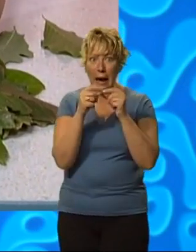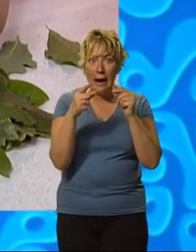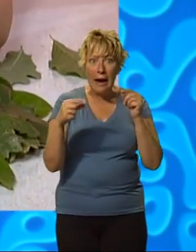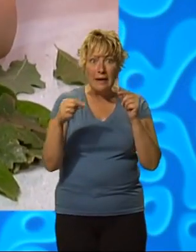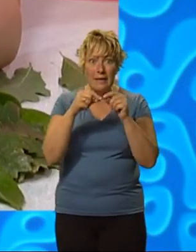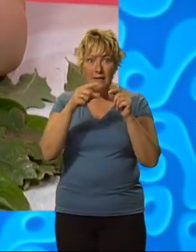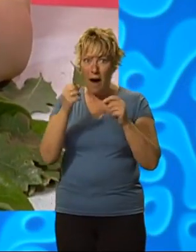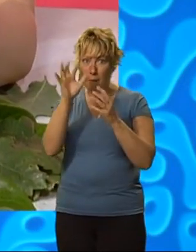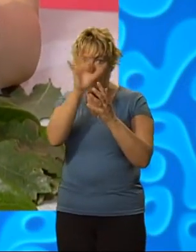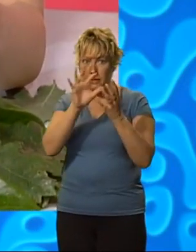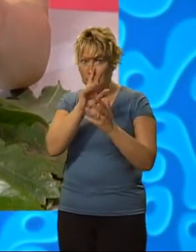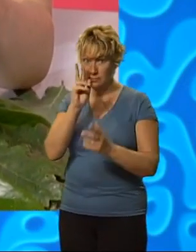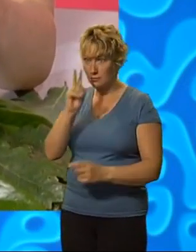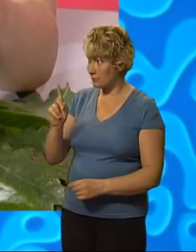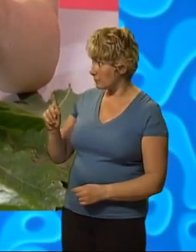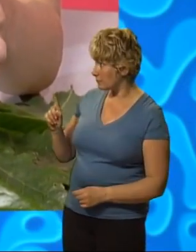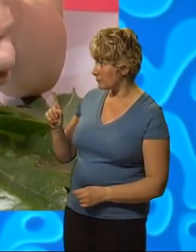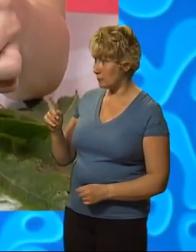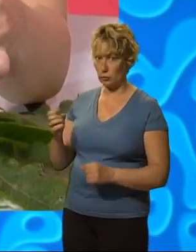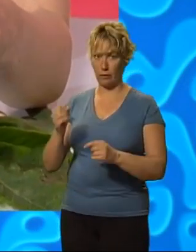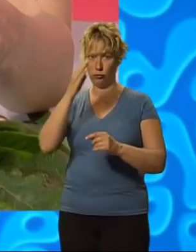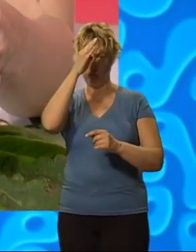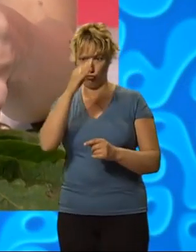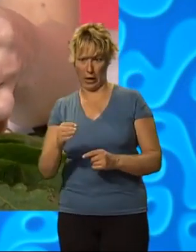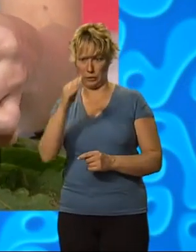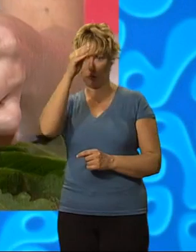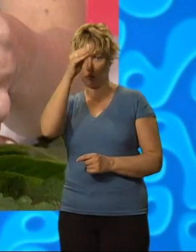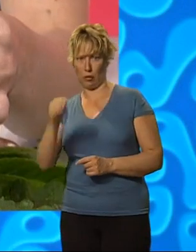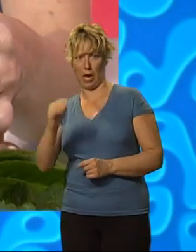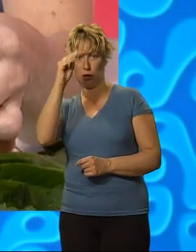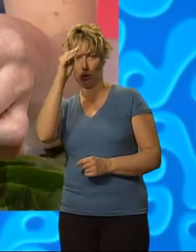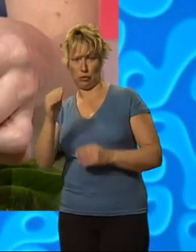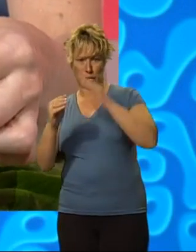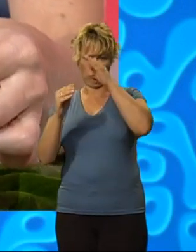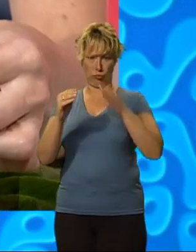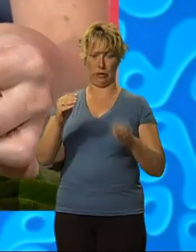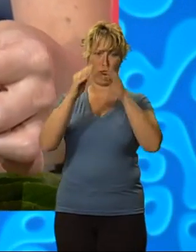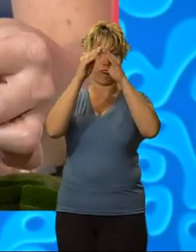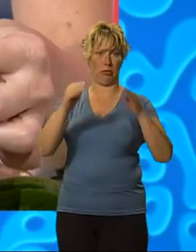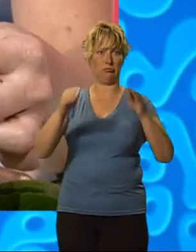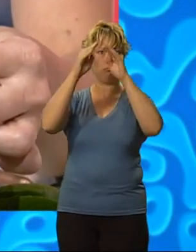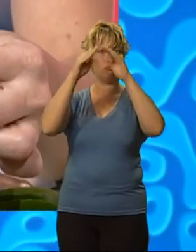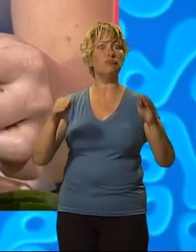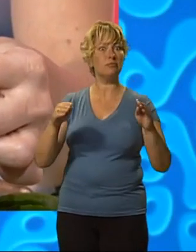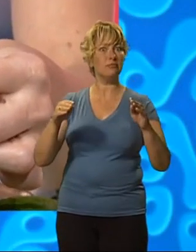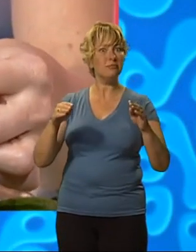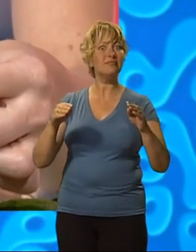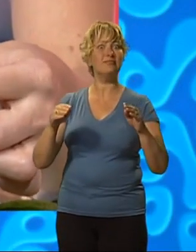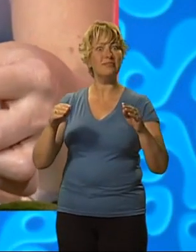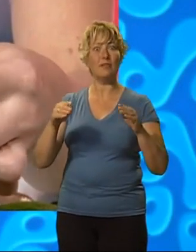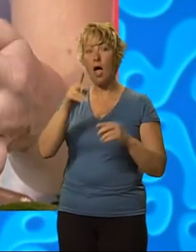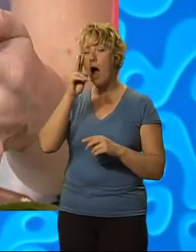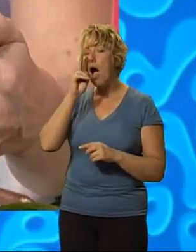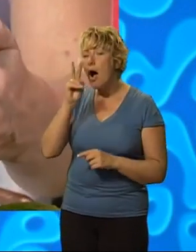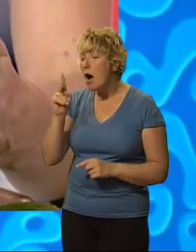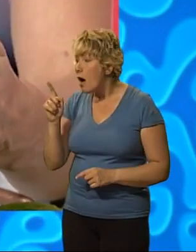a pattern right here. Lots of straight lines on this leaf going right to the edge. And if you look